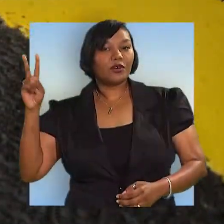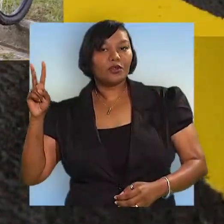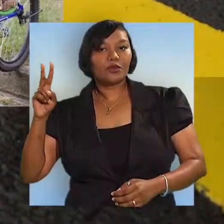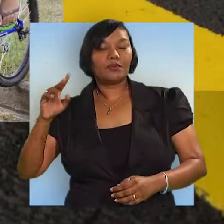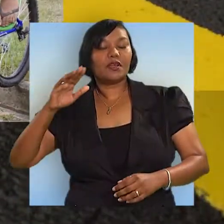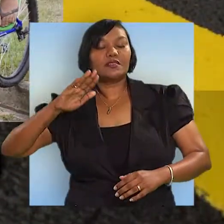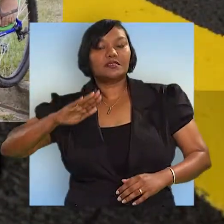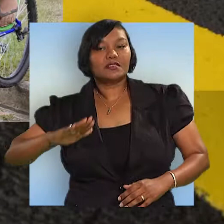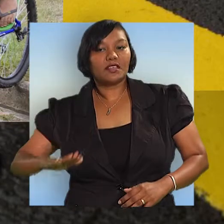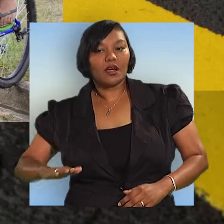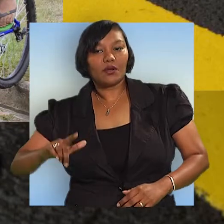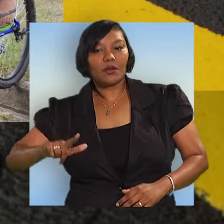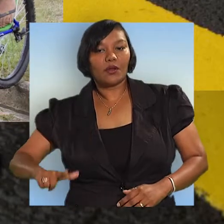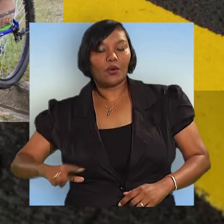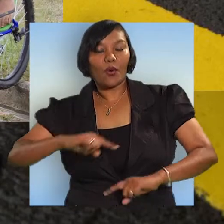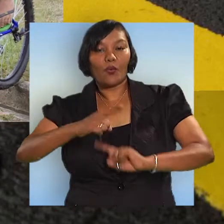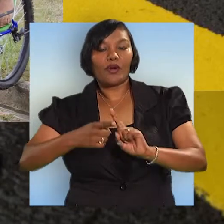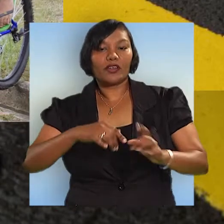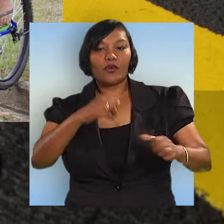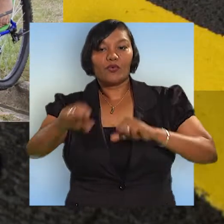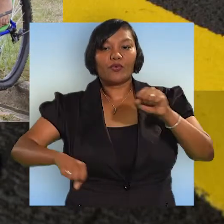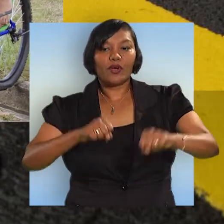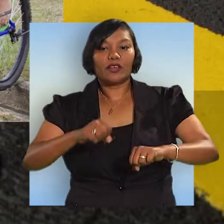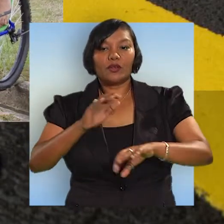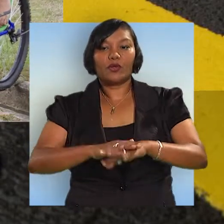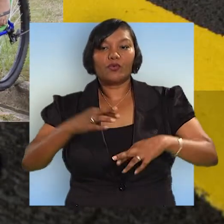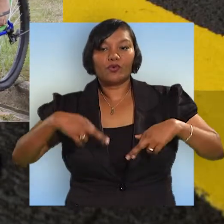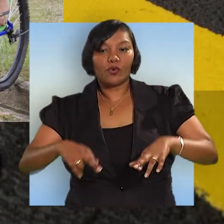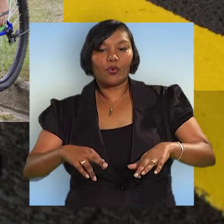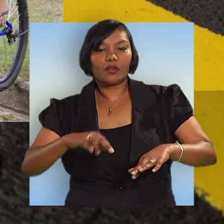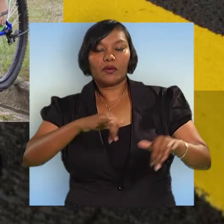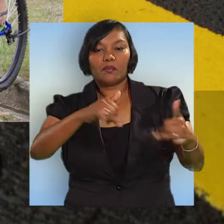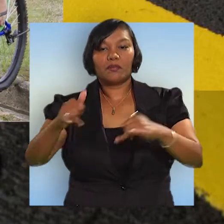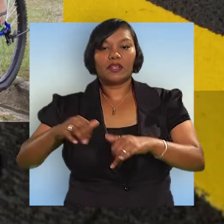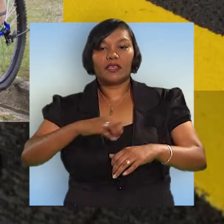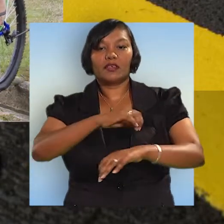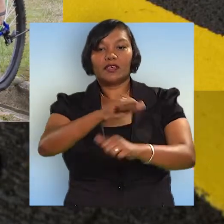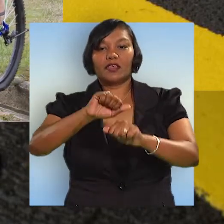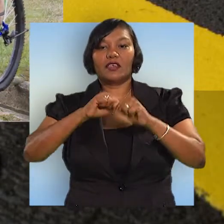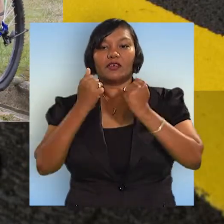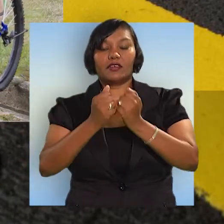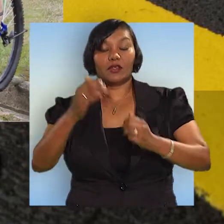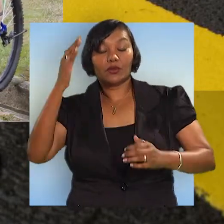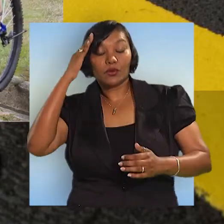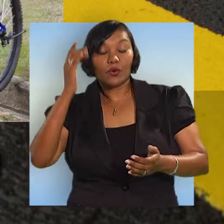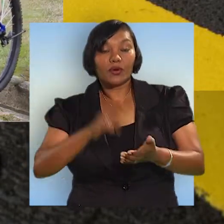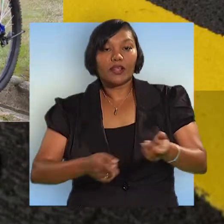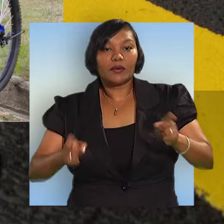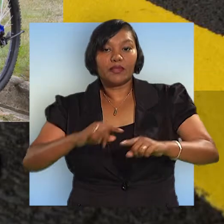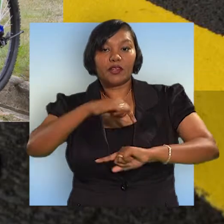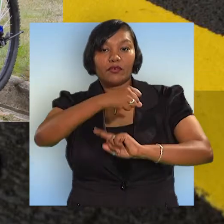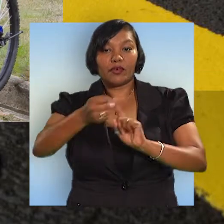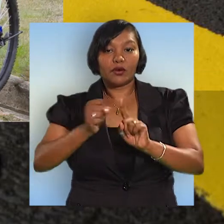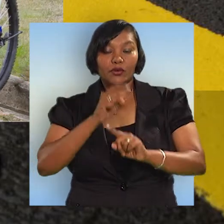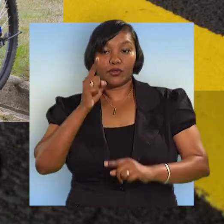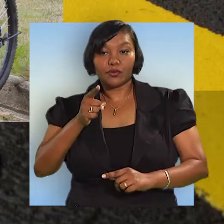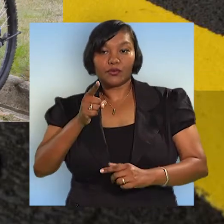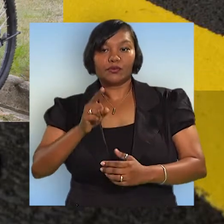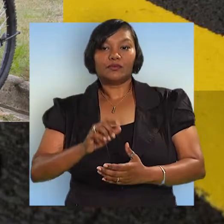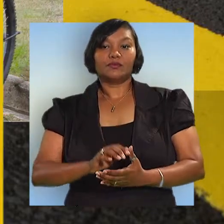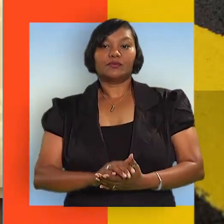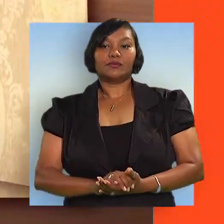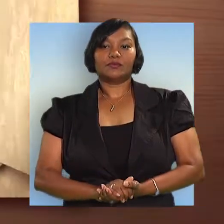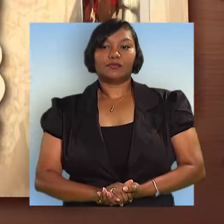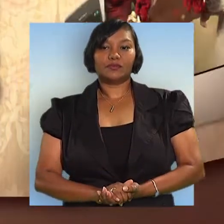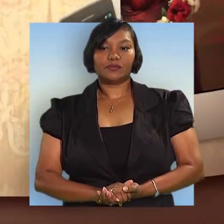Turn the volume down when riding in the park or on the road. Be aware, be alert, be attentive.